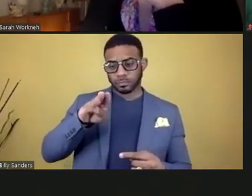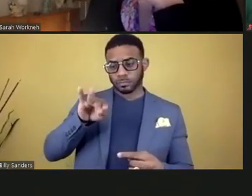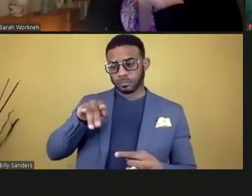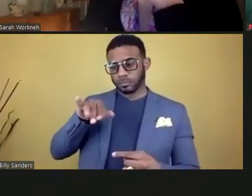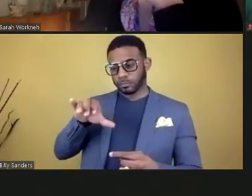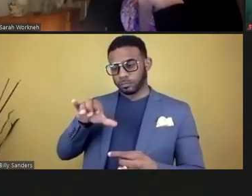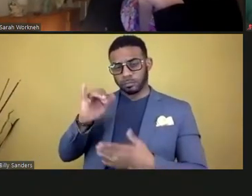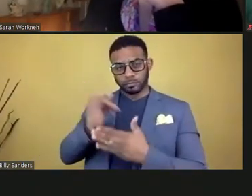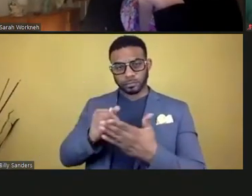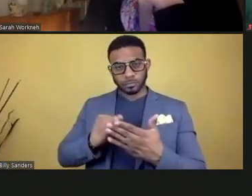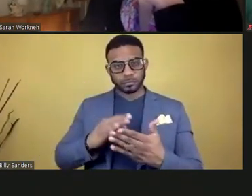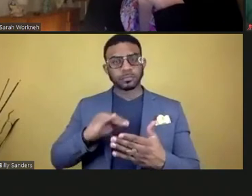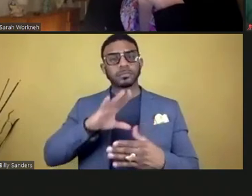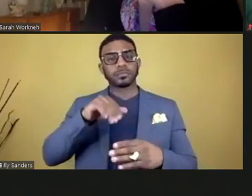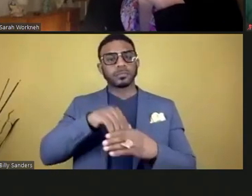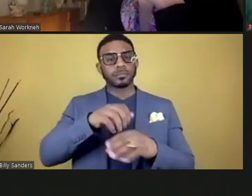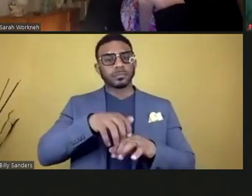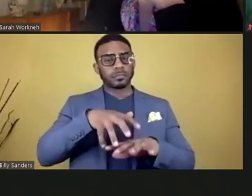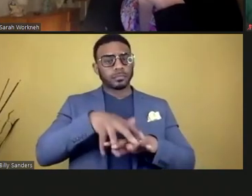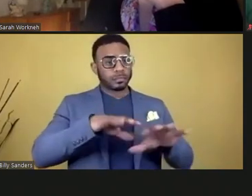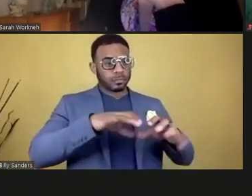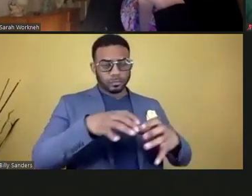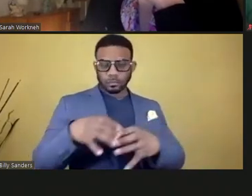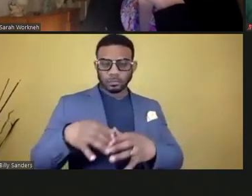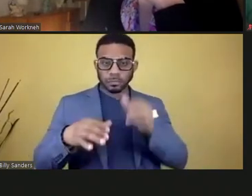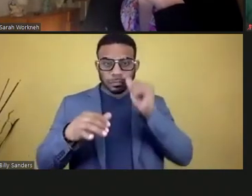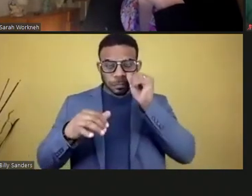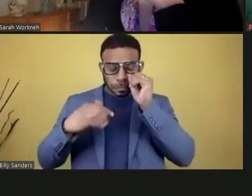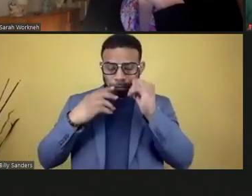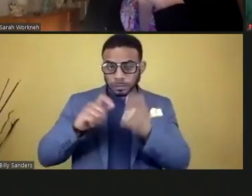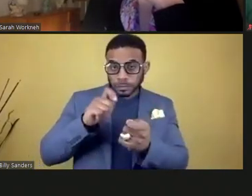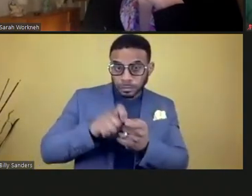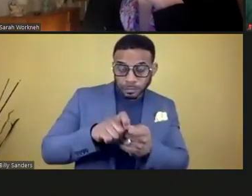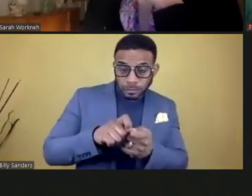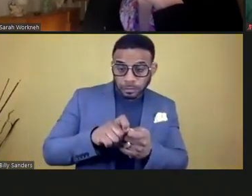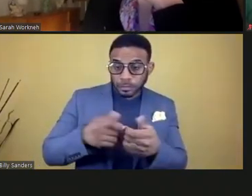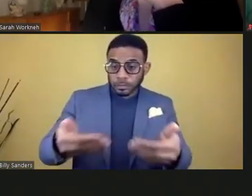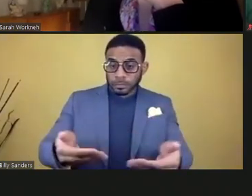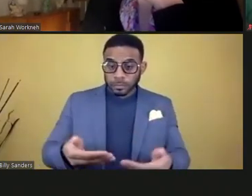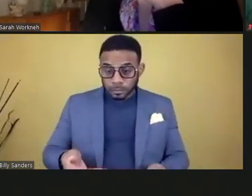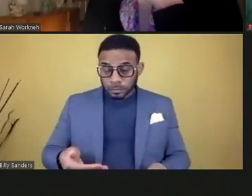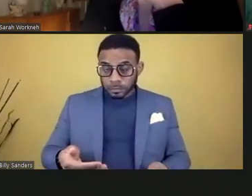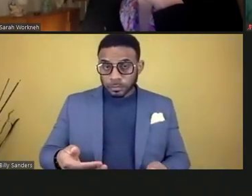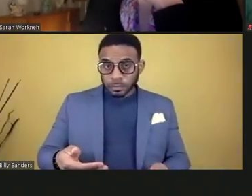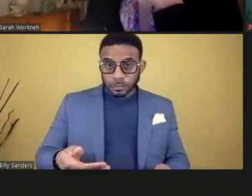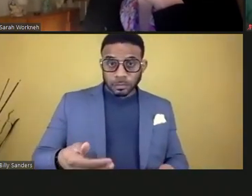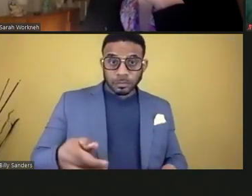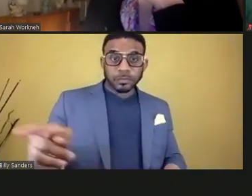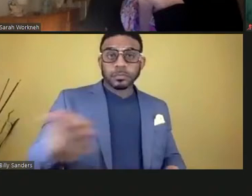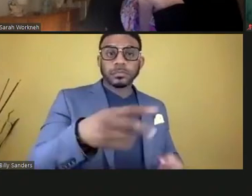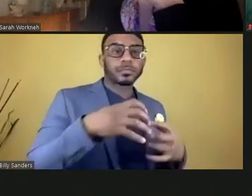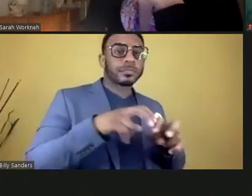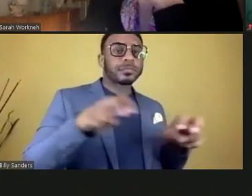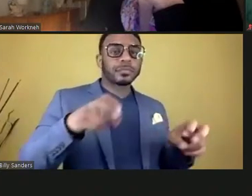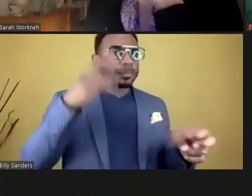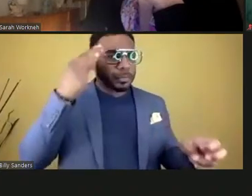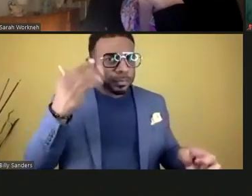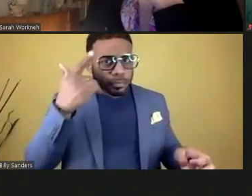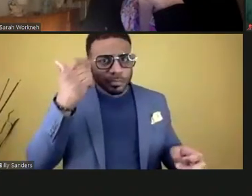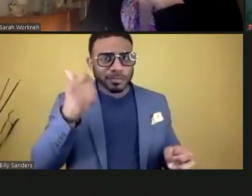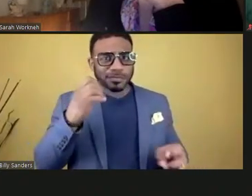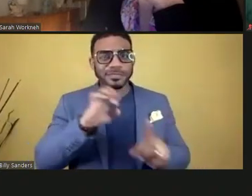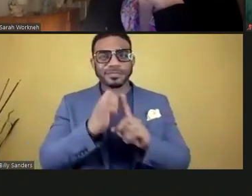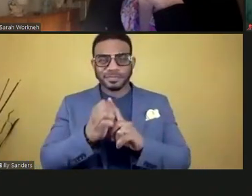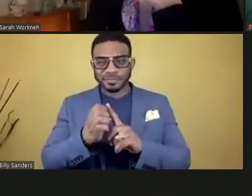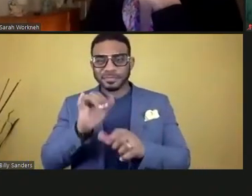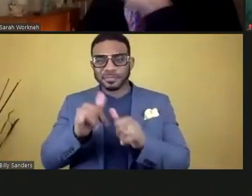artists within those containers. And we specifically invited you all as panelists because the environments